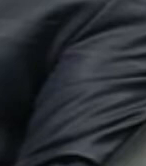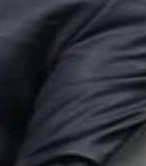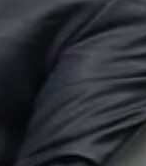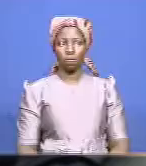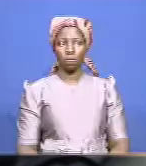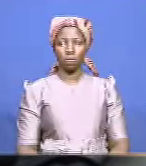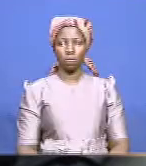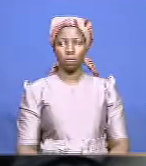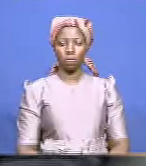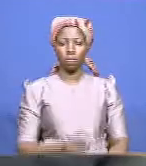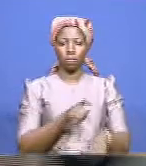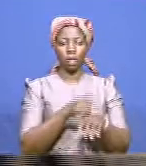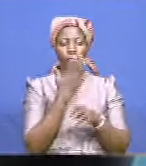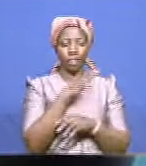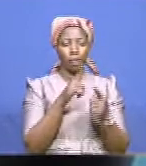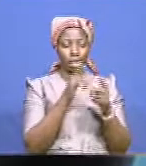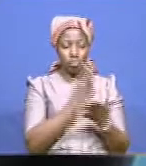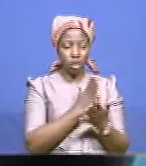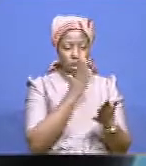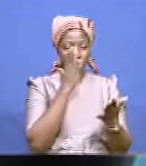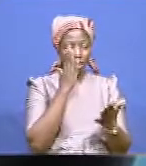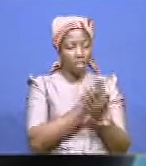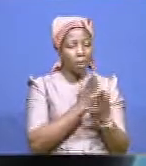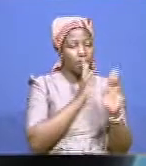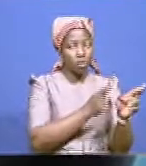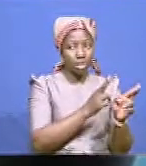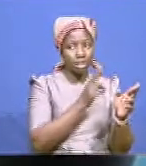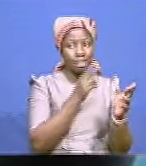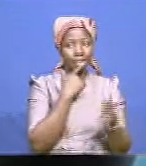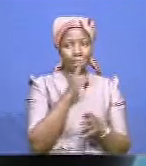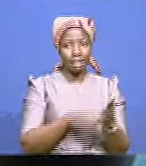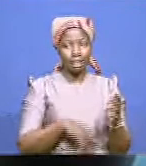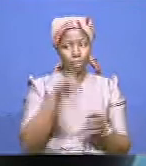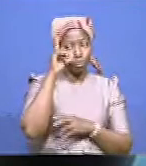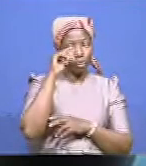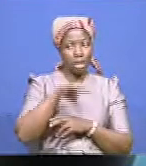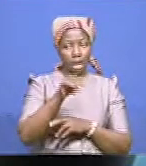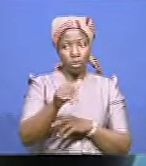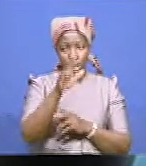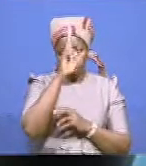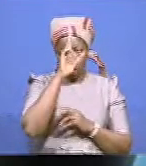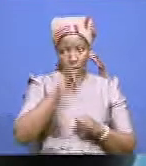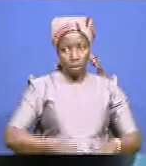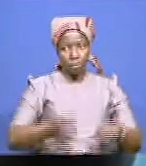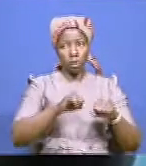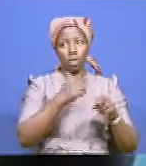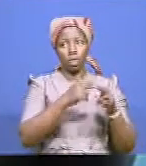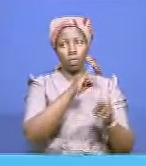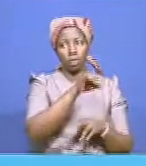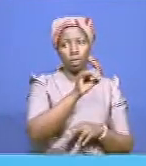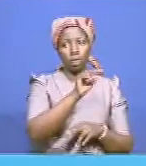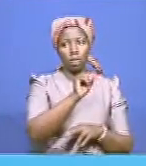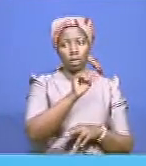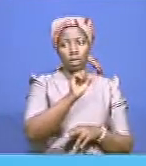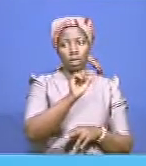time. But a confirmed report is that Mombasa County Police Boss Johnston Ipala